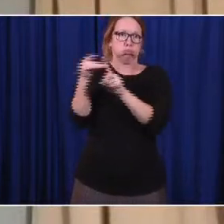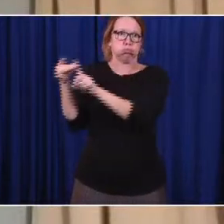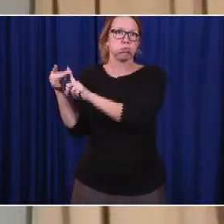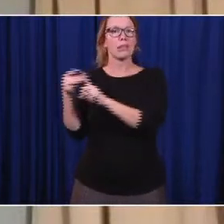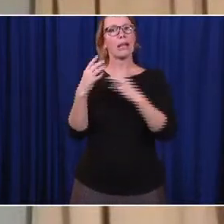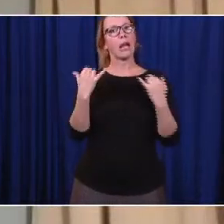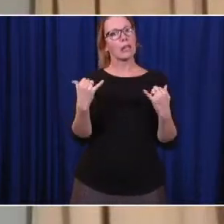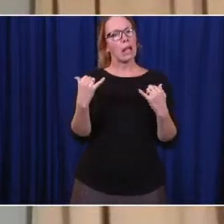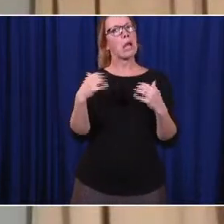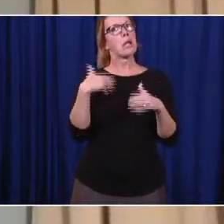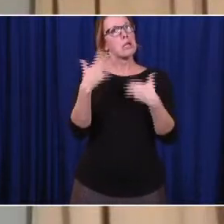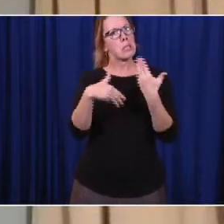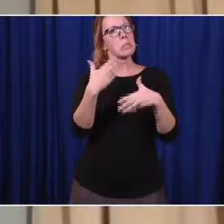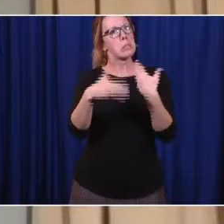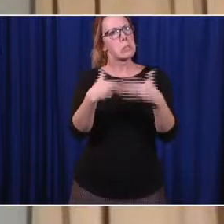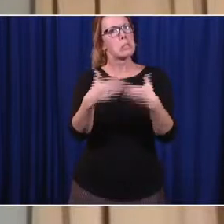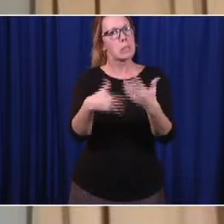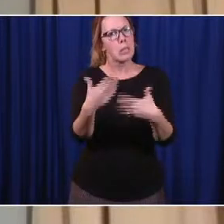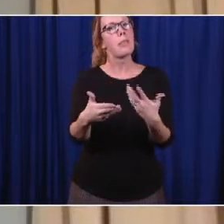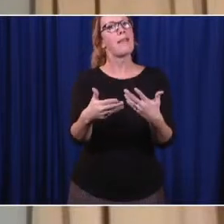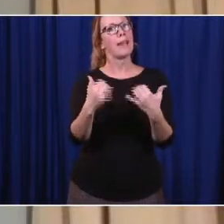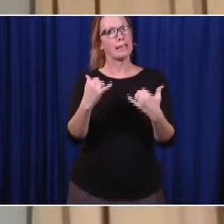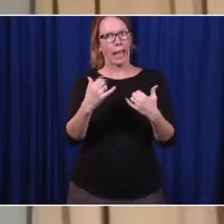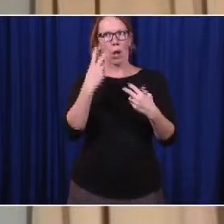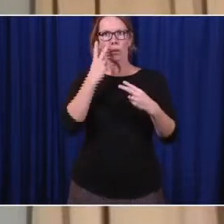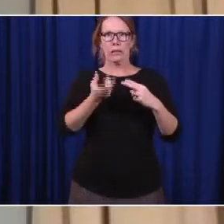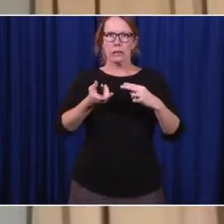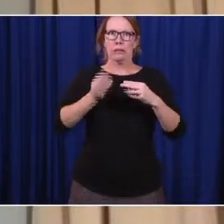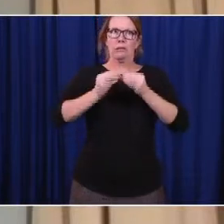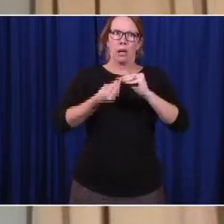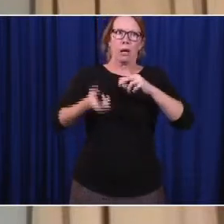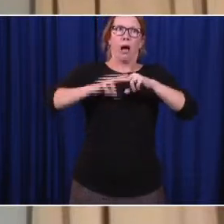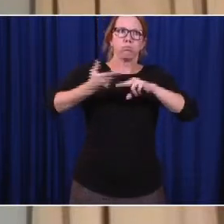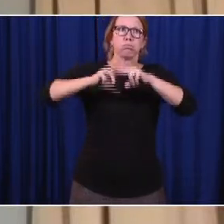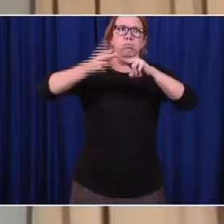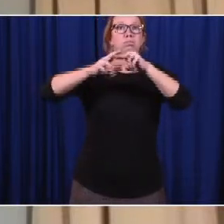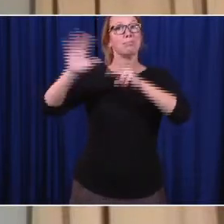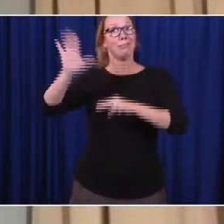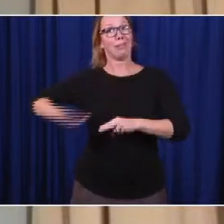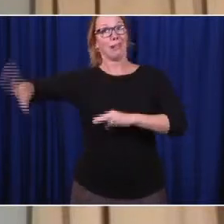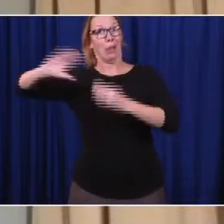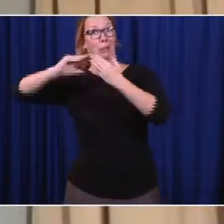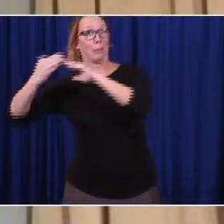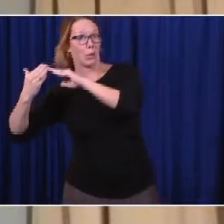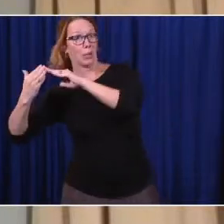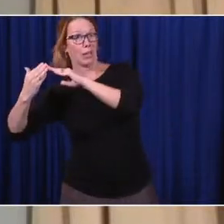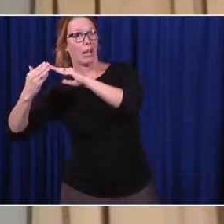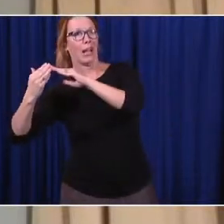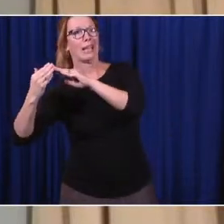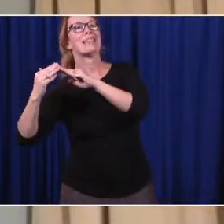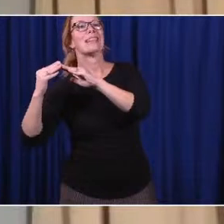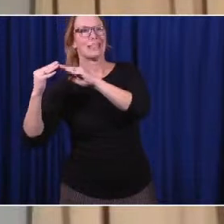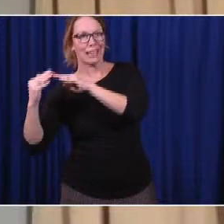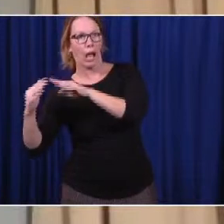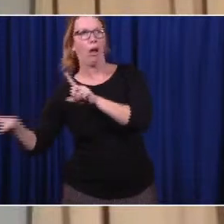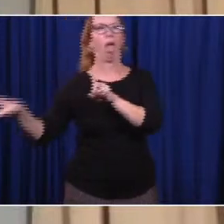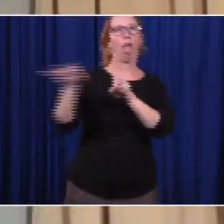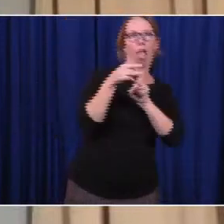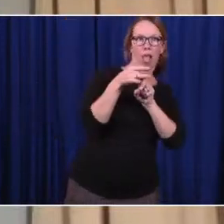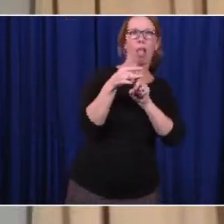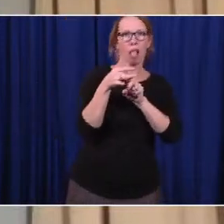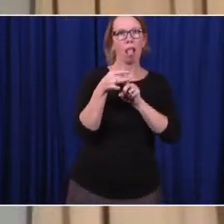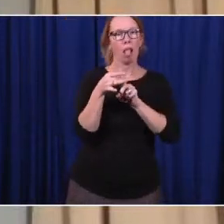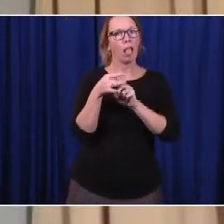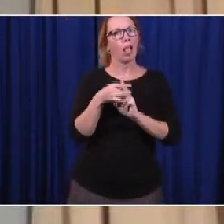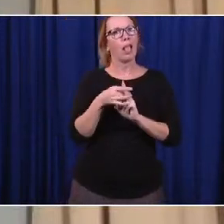now that we're having such a higher rise of cases in the community that it's getting to the point where it's getting into all of